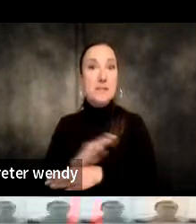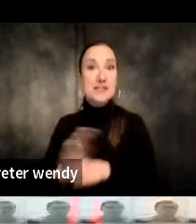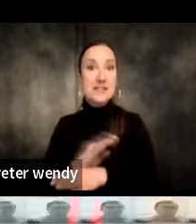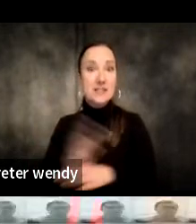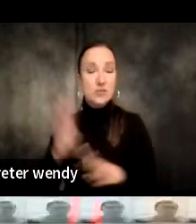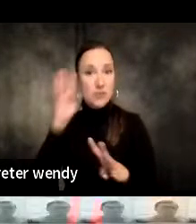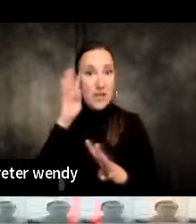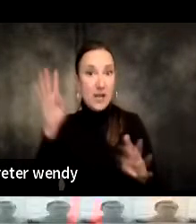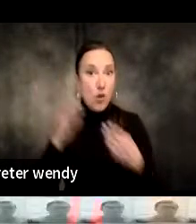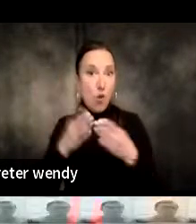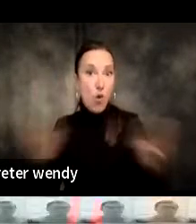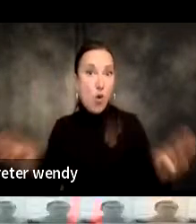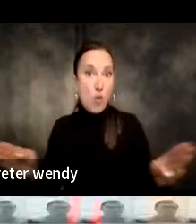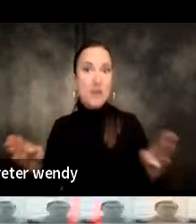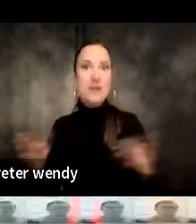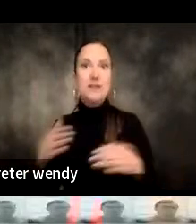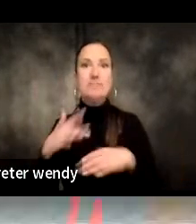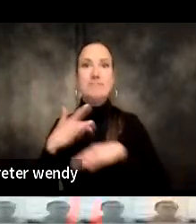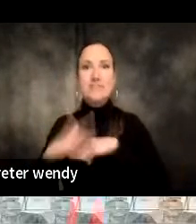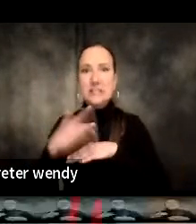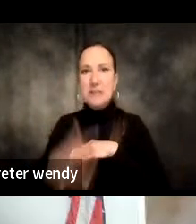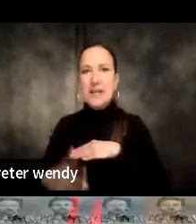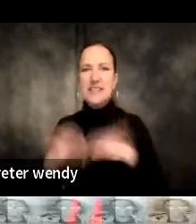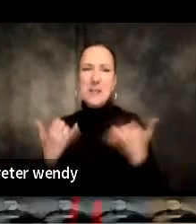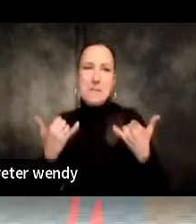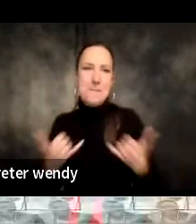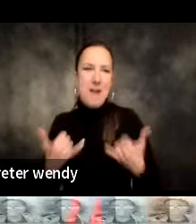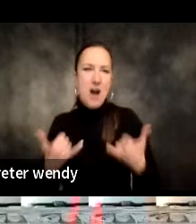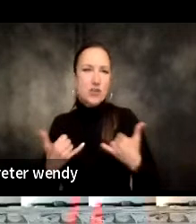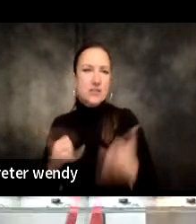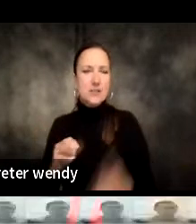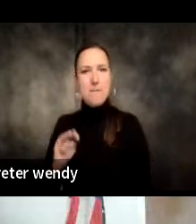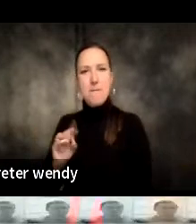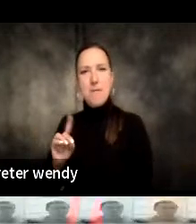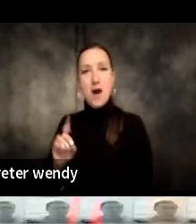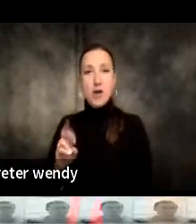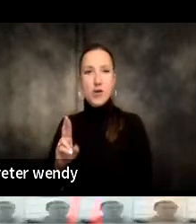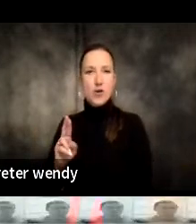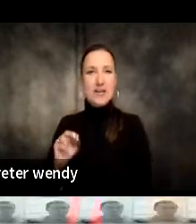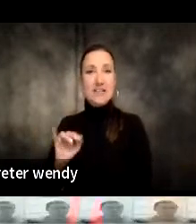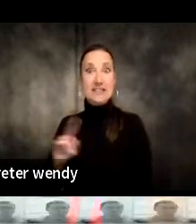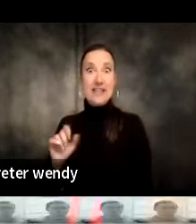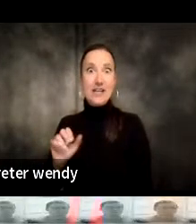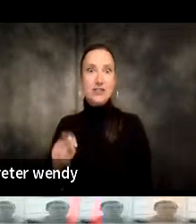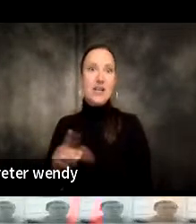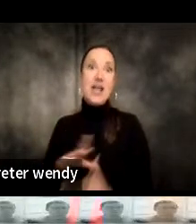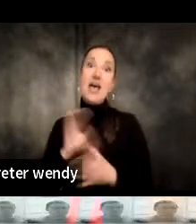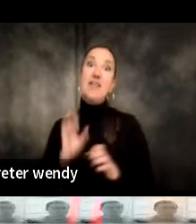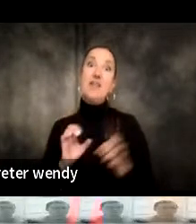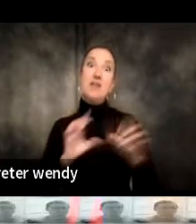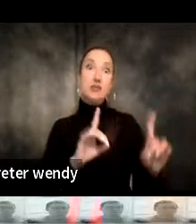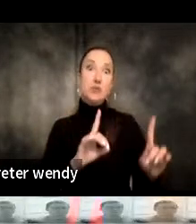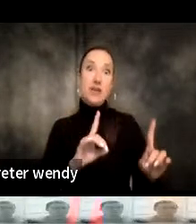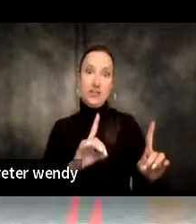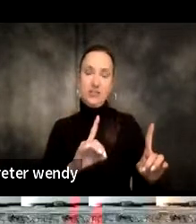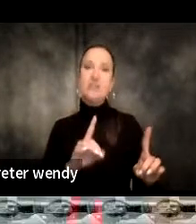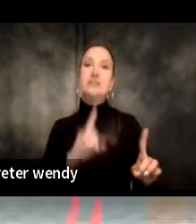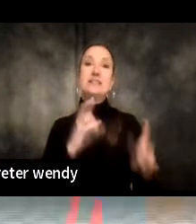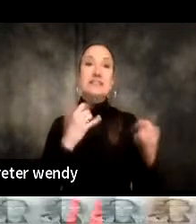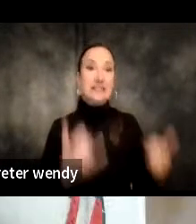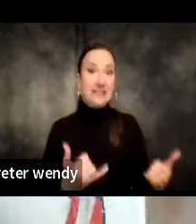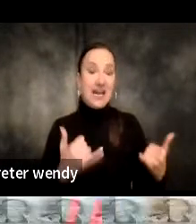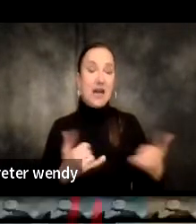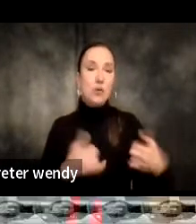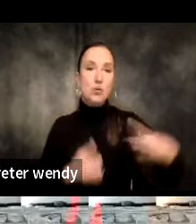open and open space modernizations. And also as it relates to education, here's something that we're doing now. There's